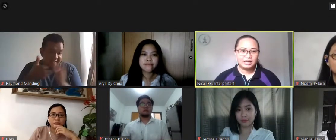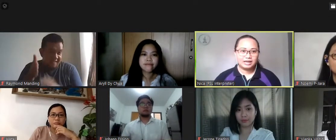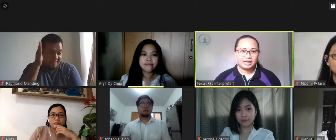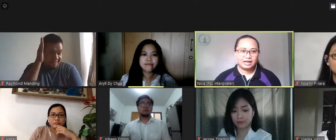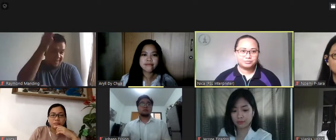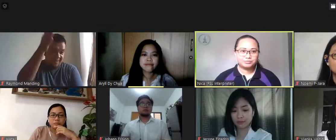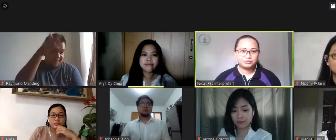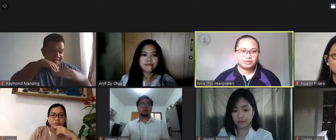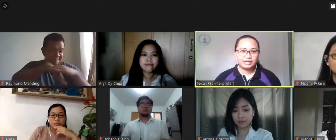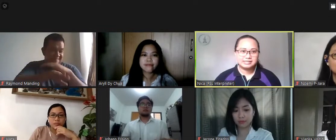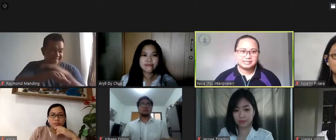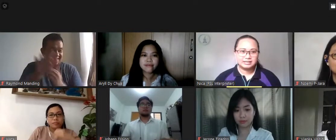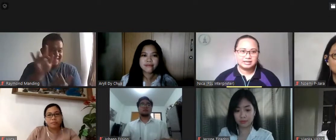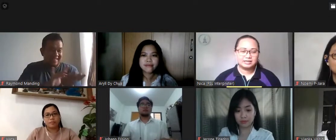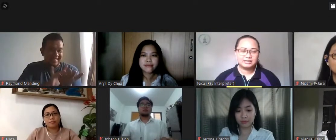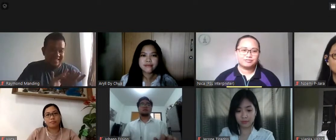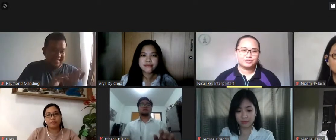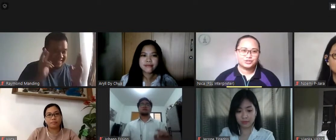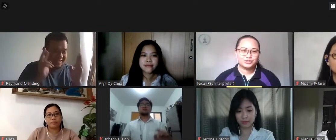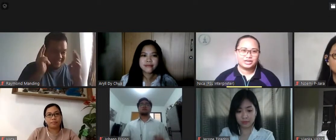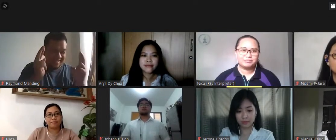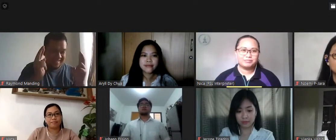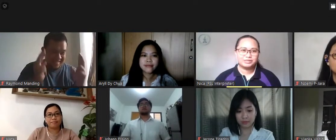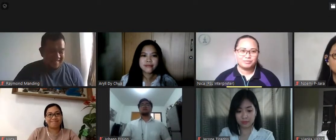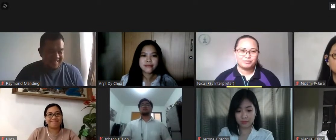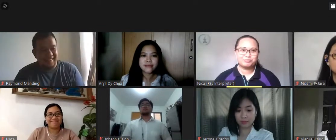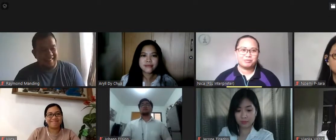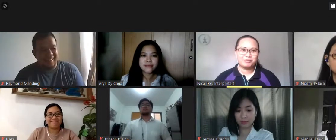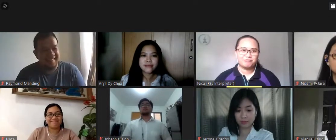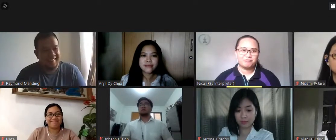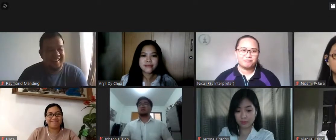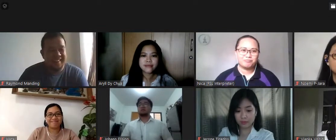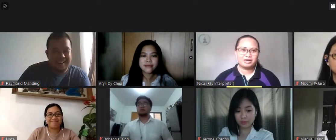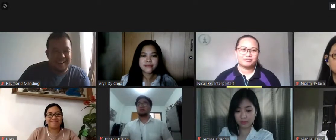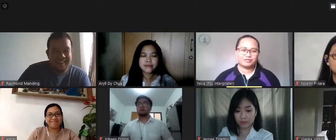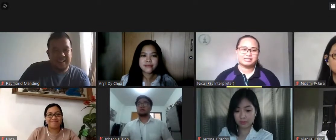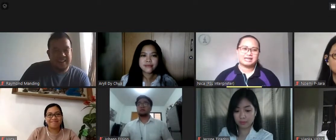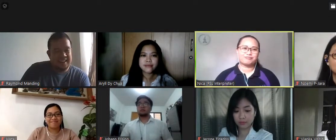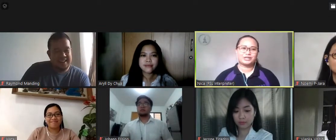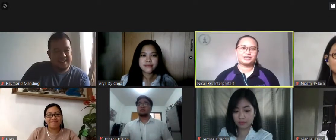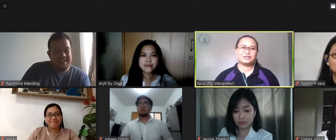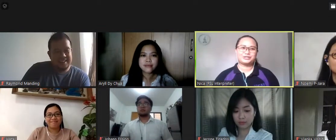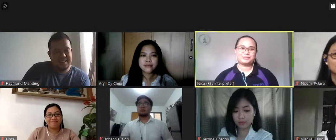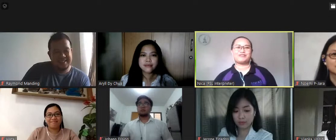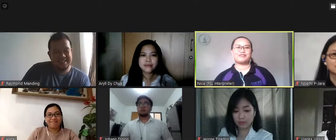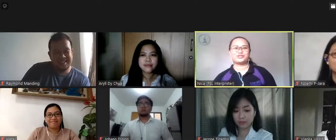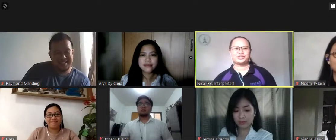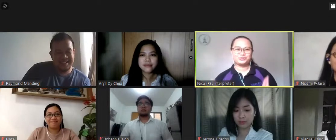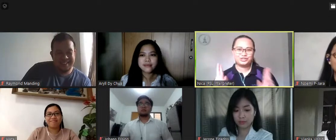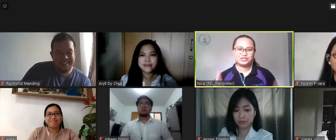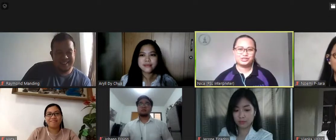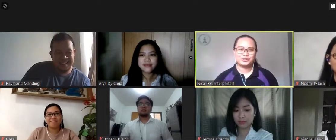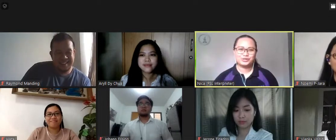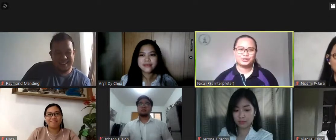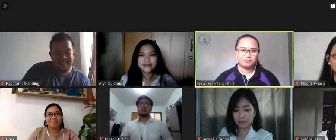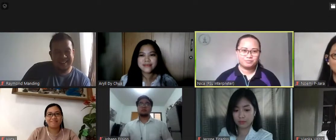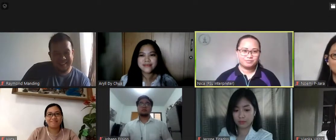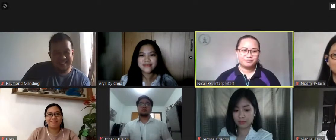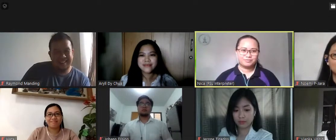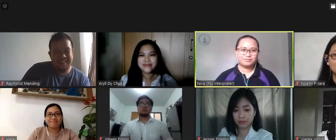I hope Doc Hazel in the future and Miss Noemi could prepare for this kind of partnership in the future. So we just hope.